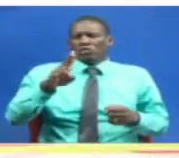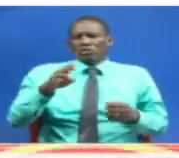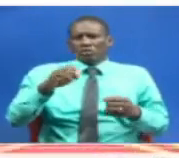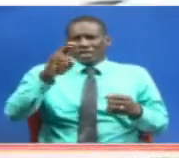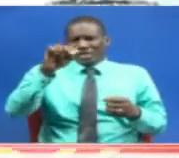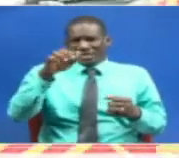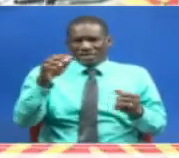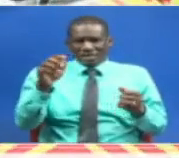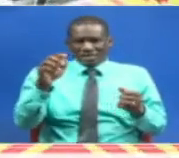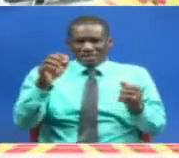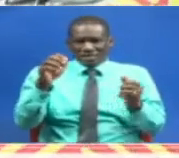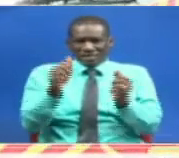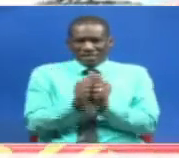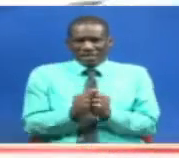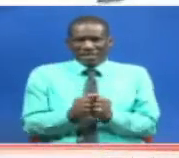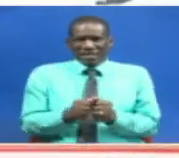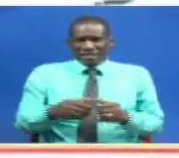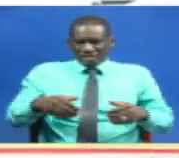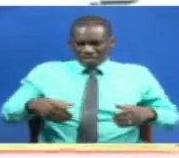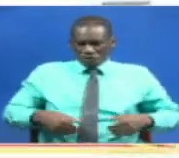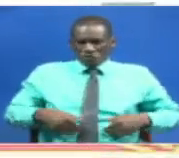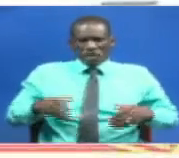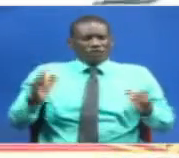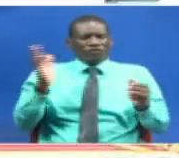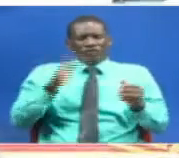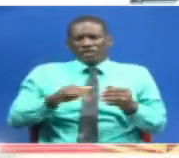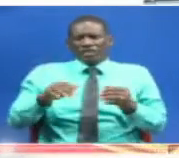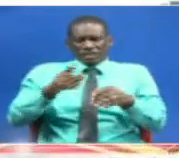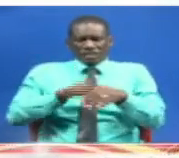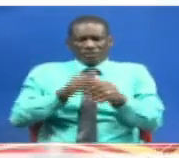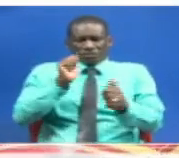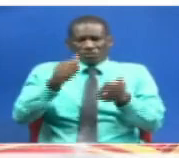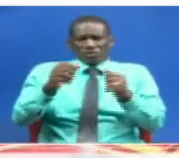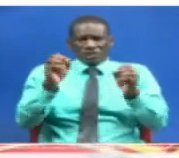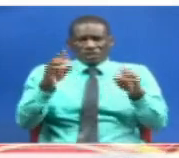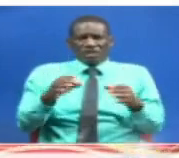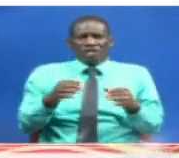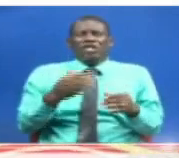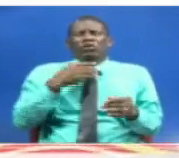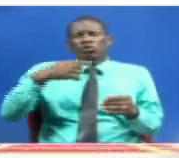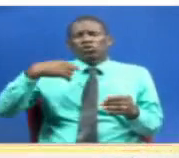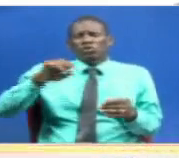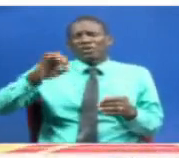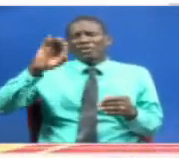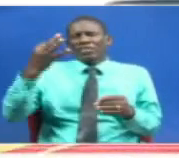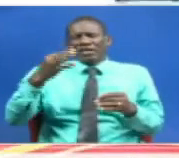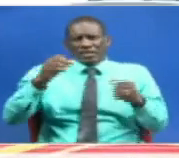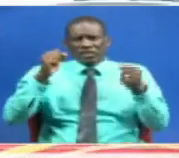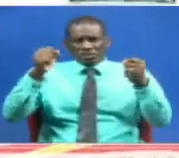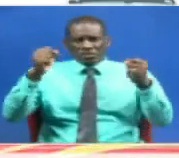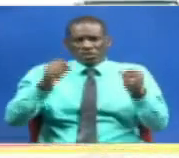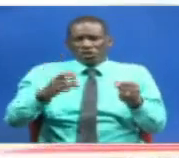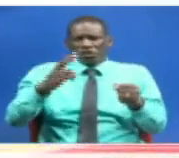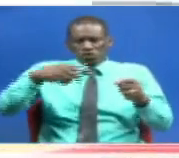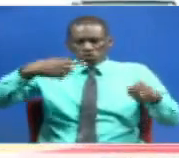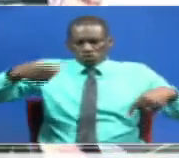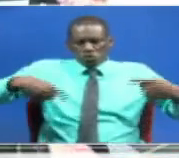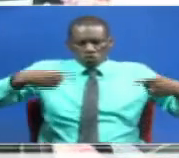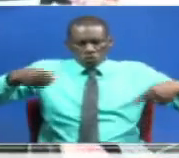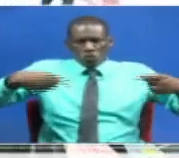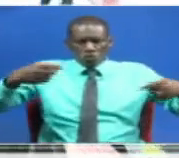The youngster is not yet finished with the season as he aims to bag a third championship in the two-wheel drive category when the Rallycross